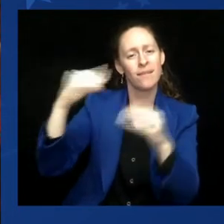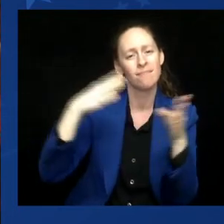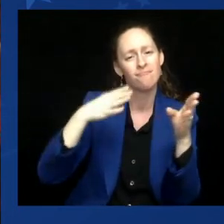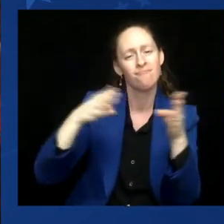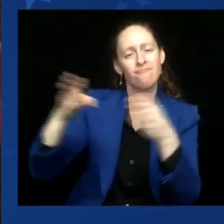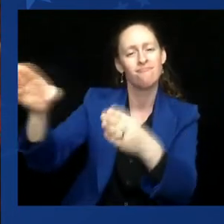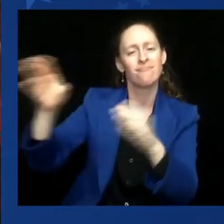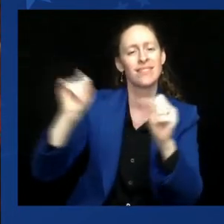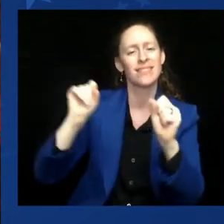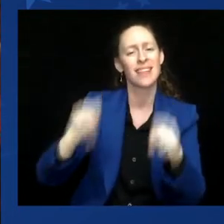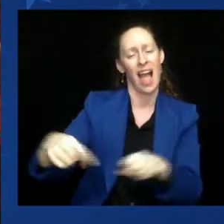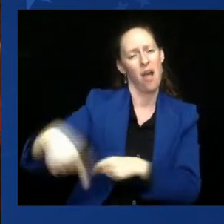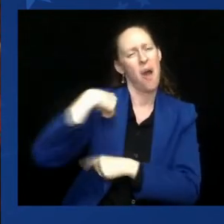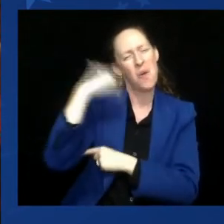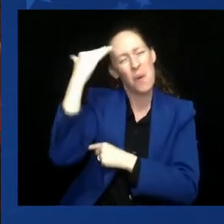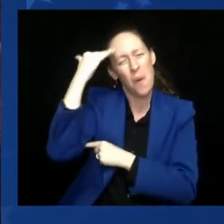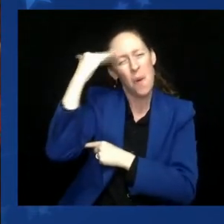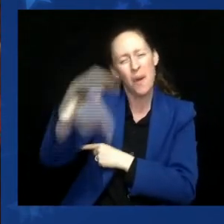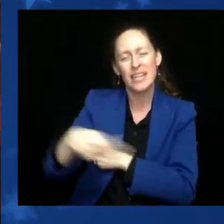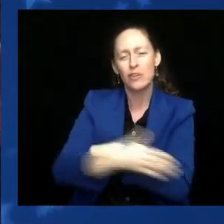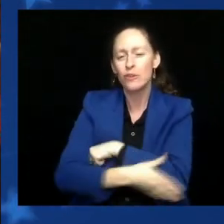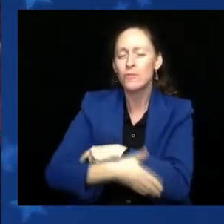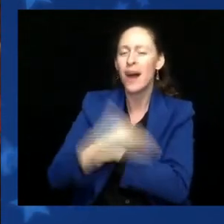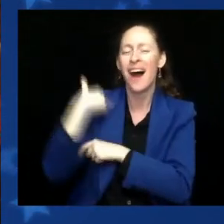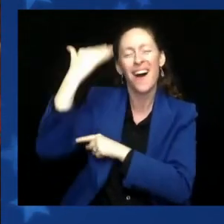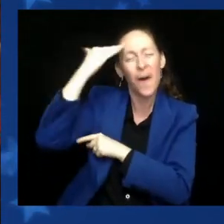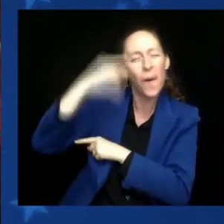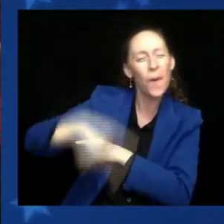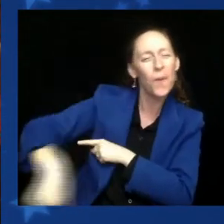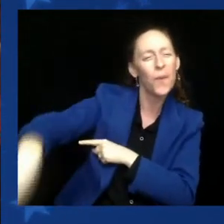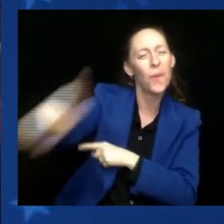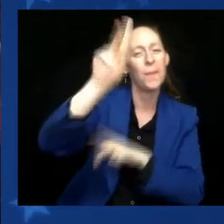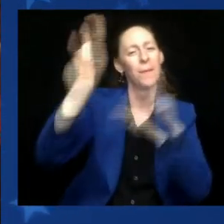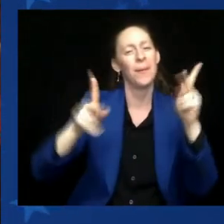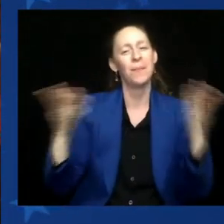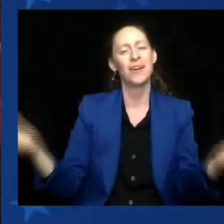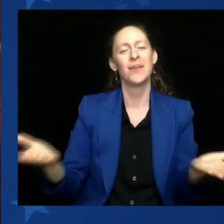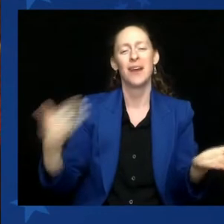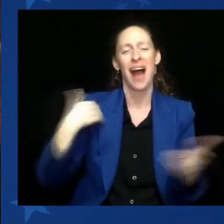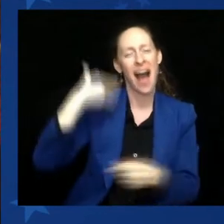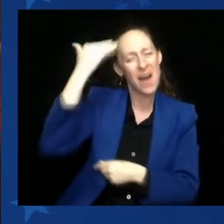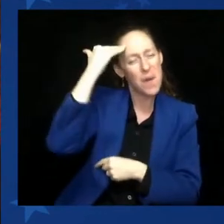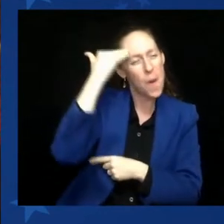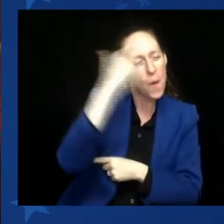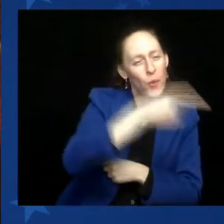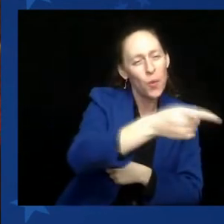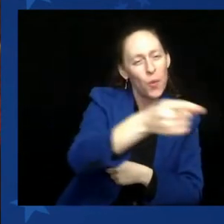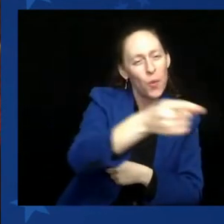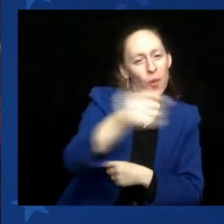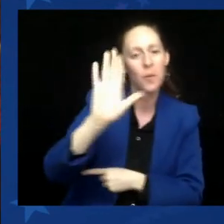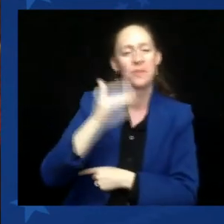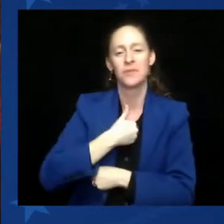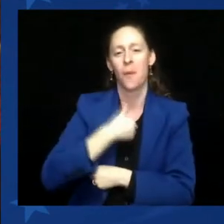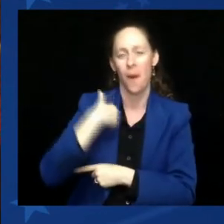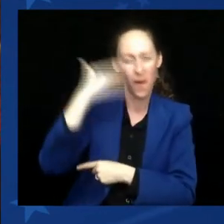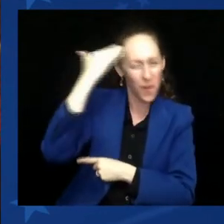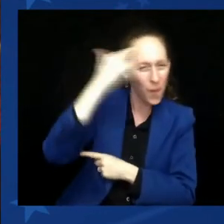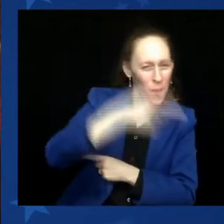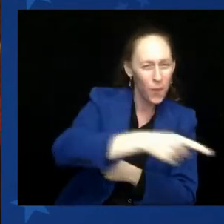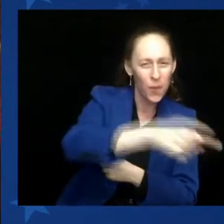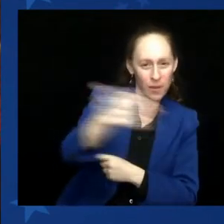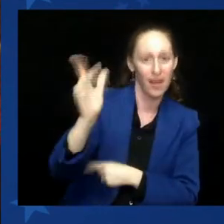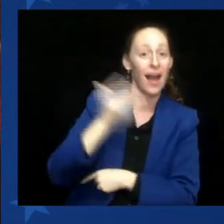your courage. I know your hearts. And I know our history. This is a nation that honors